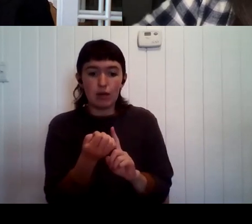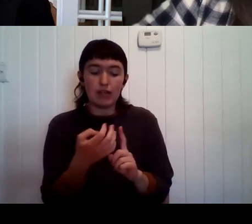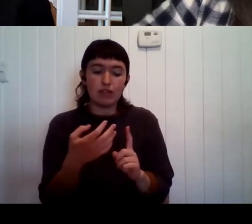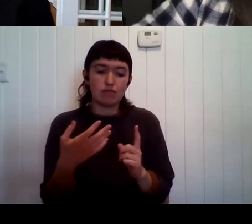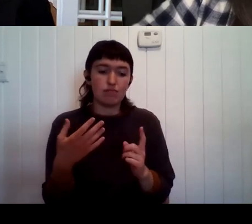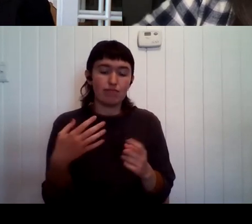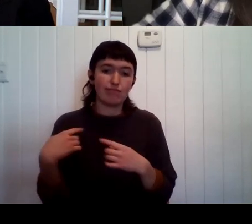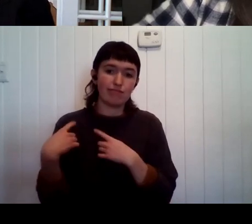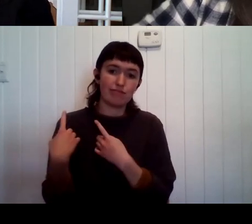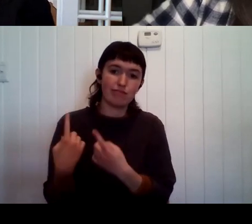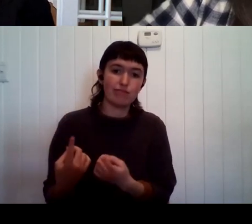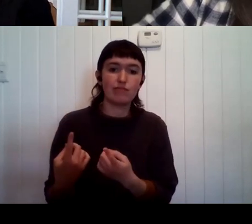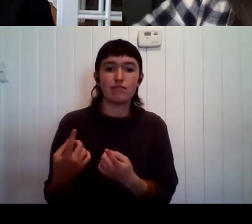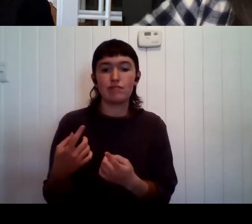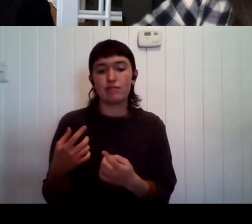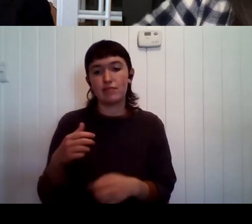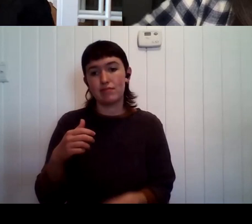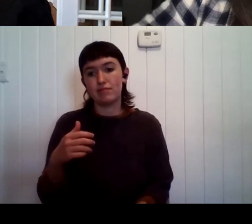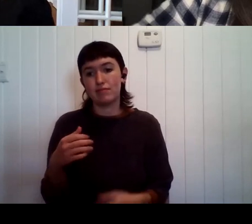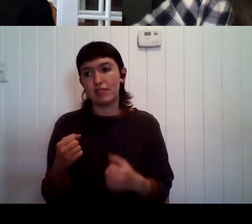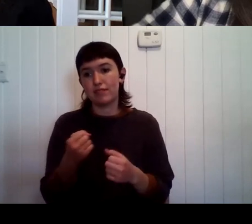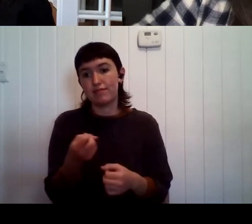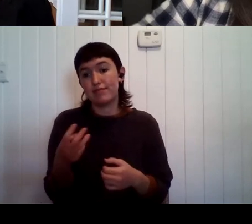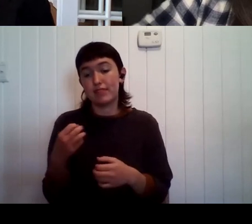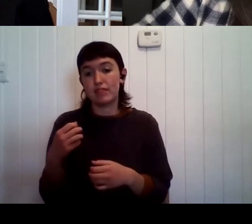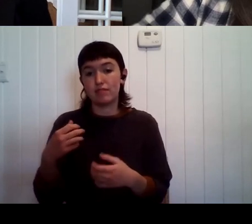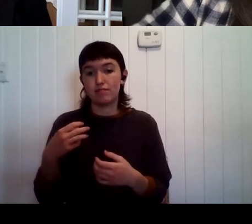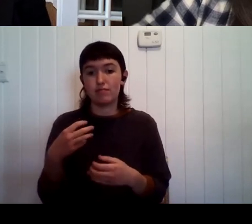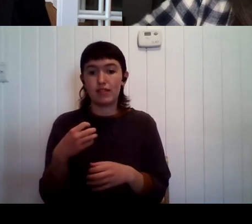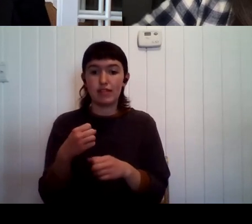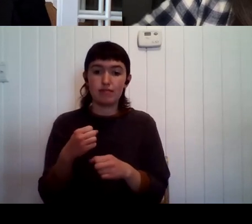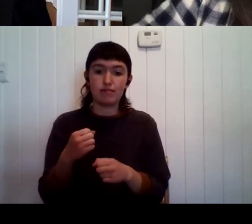last, you know, decades, if not hundreds of years.